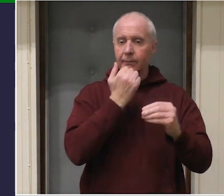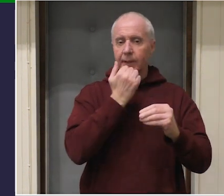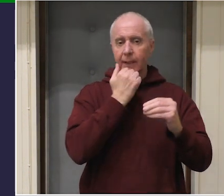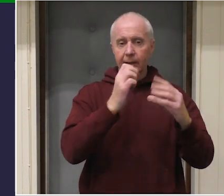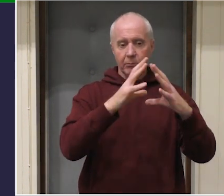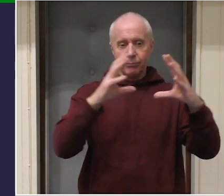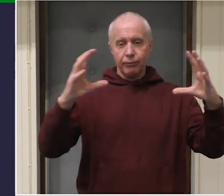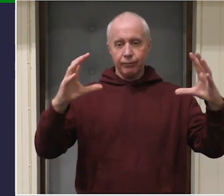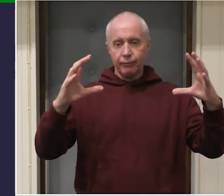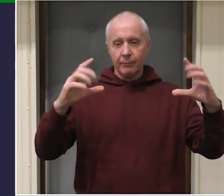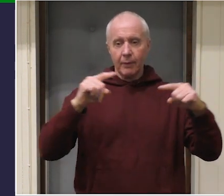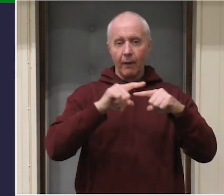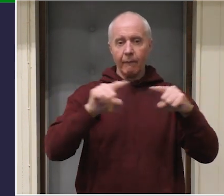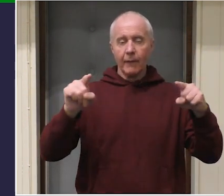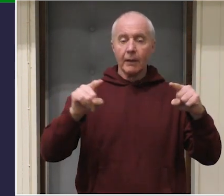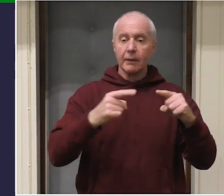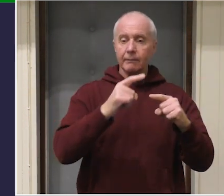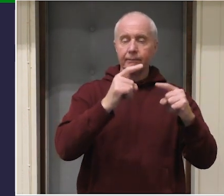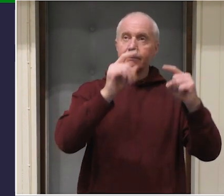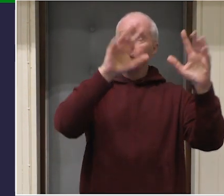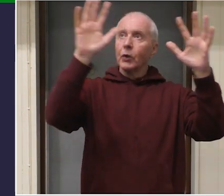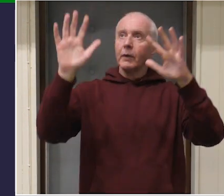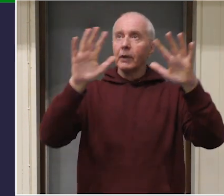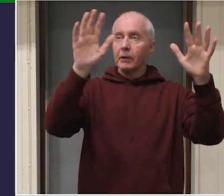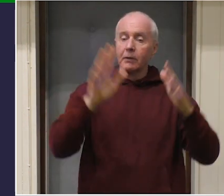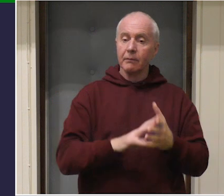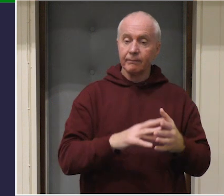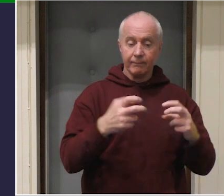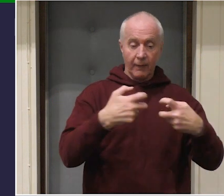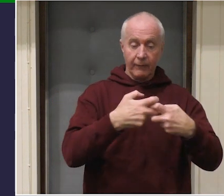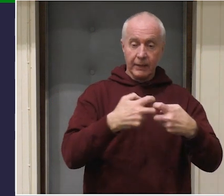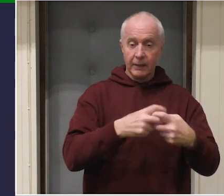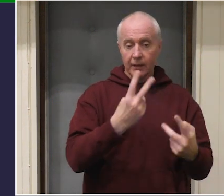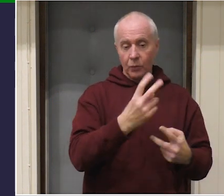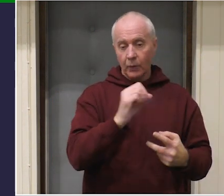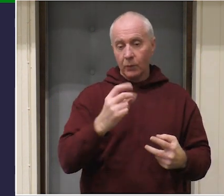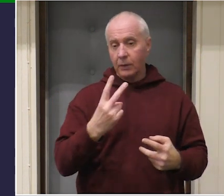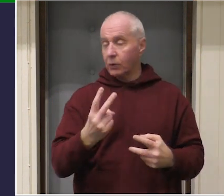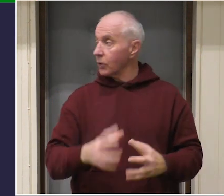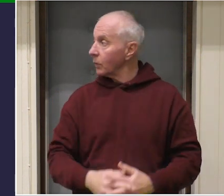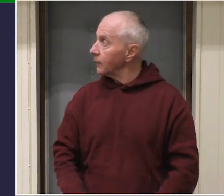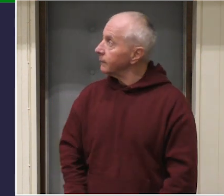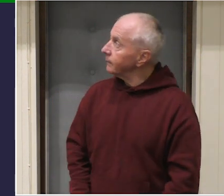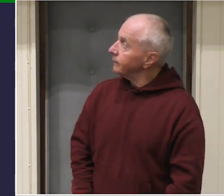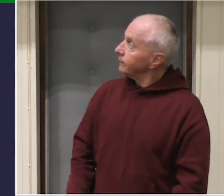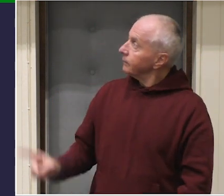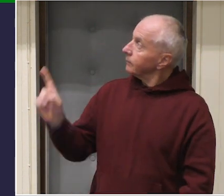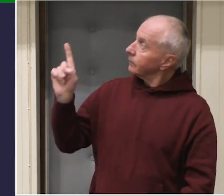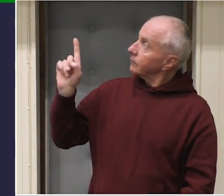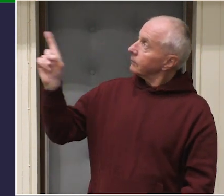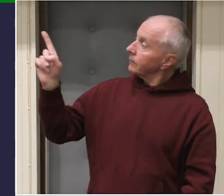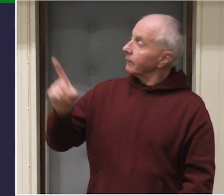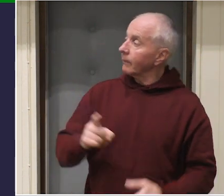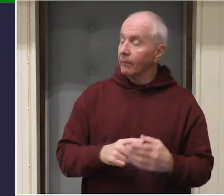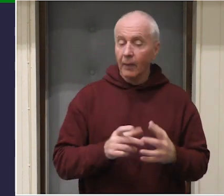Nobel Prize in Physics, 2002. Gamma ray bursts. Now they are weird things. Back in the 1970s, the Americans sent